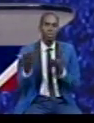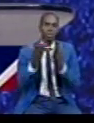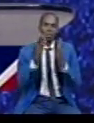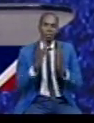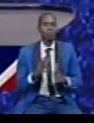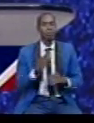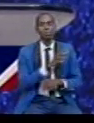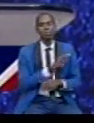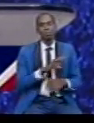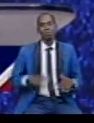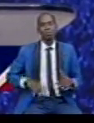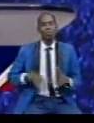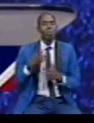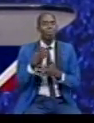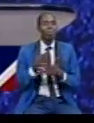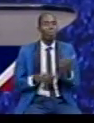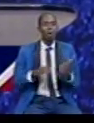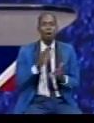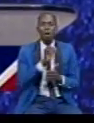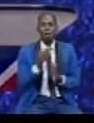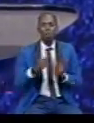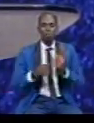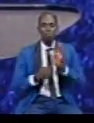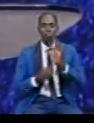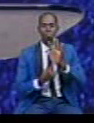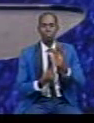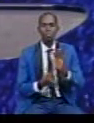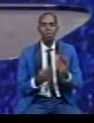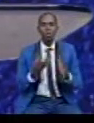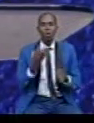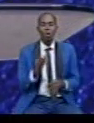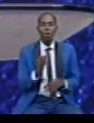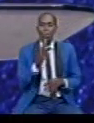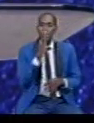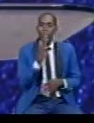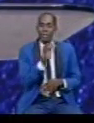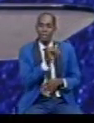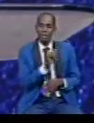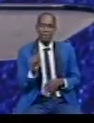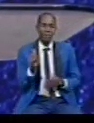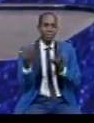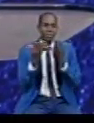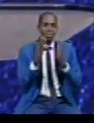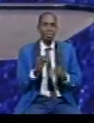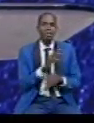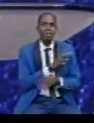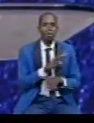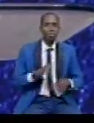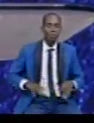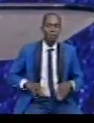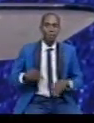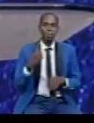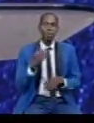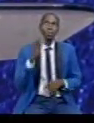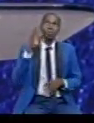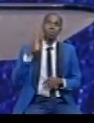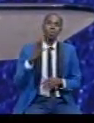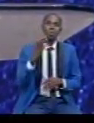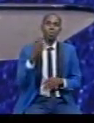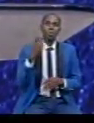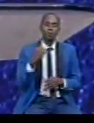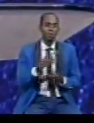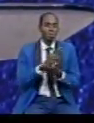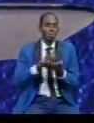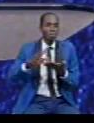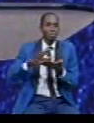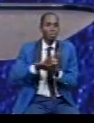a revelation that to be the servant of Christ, a preacher of the supreme God, and